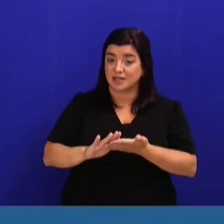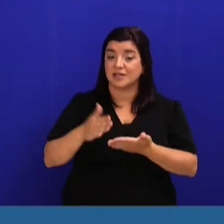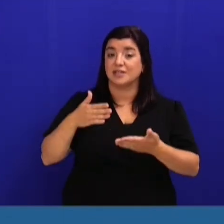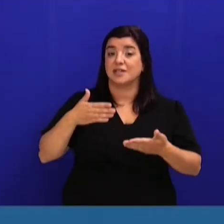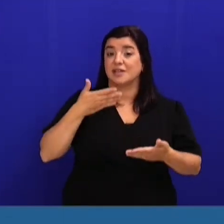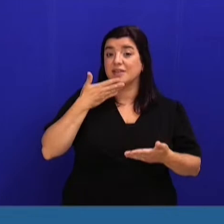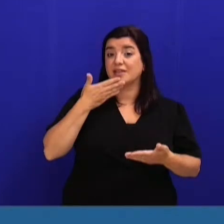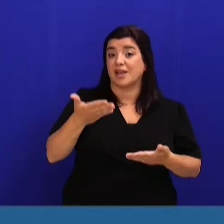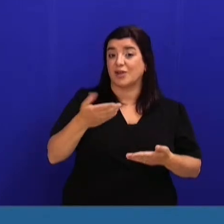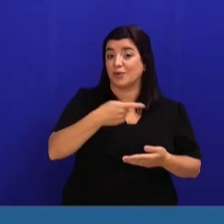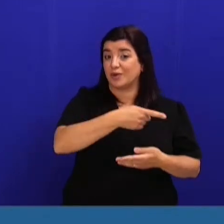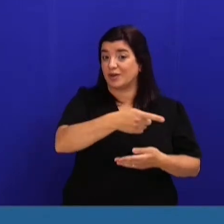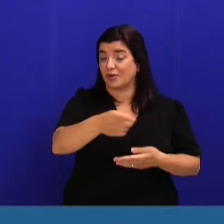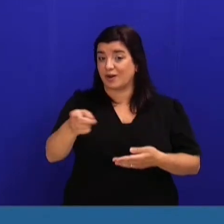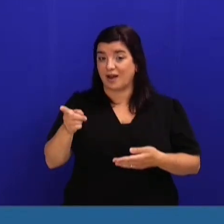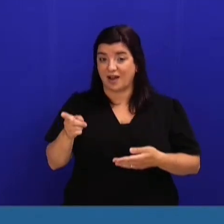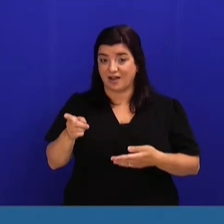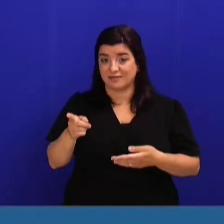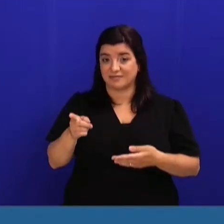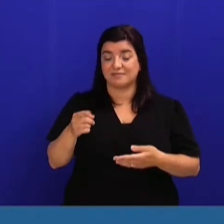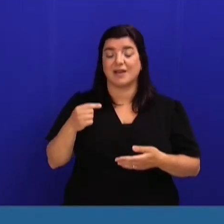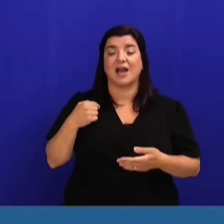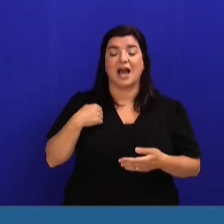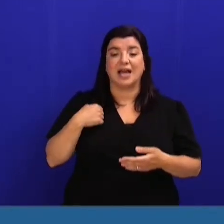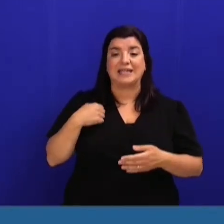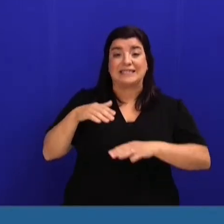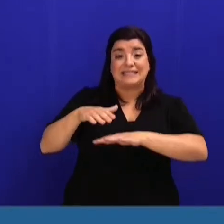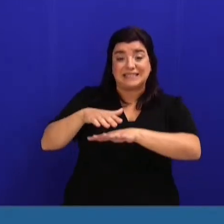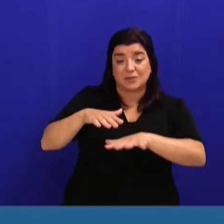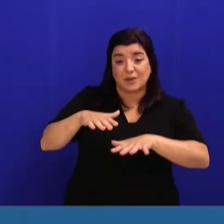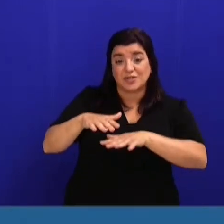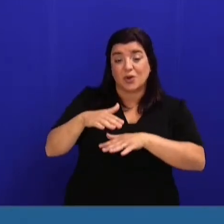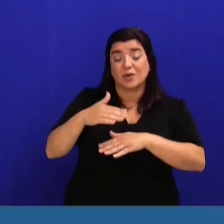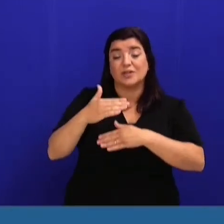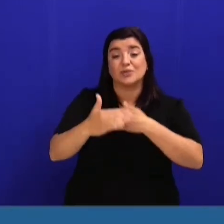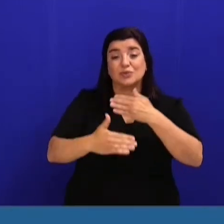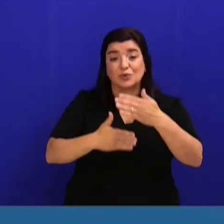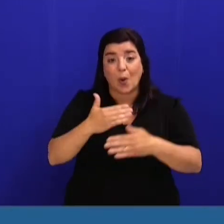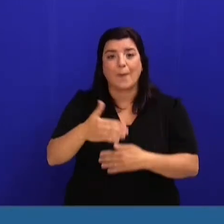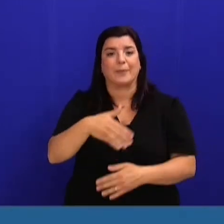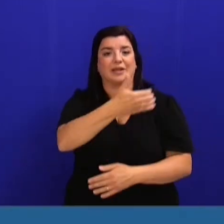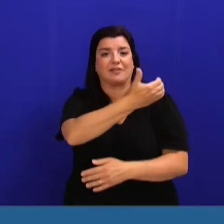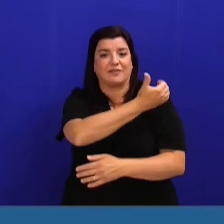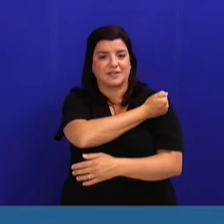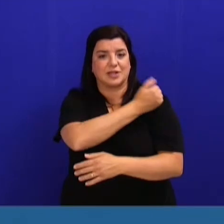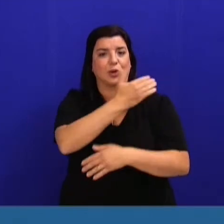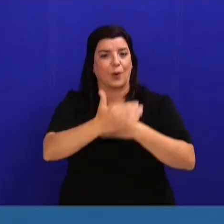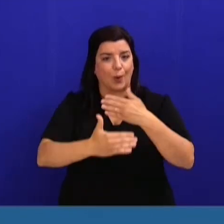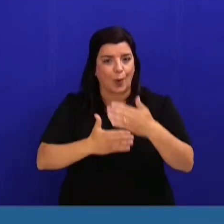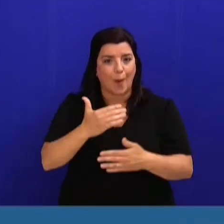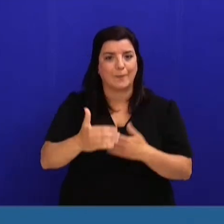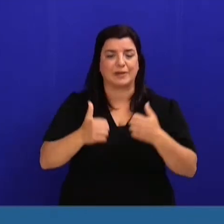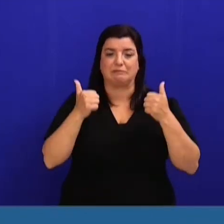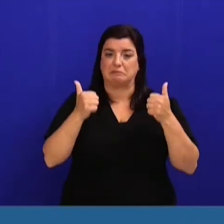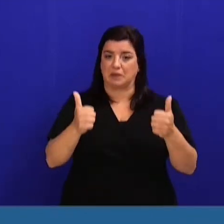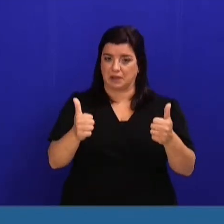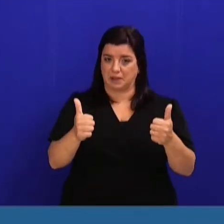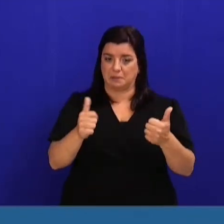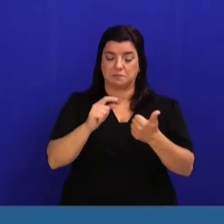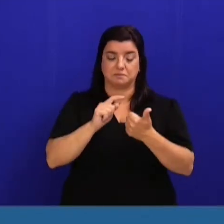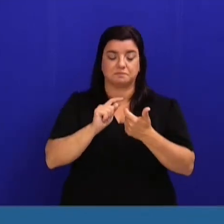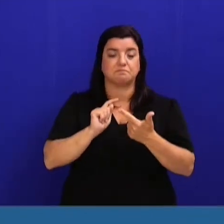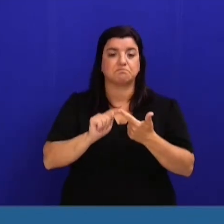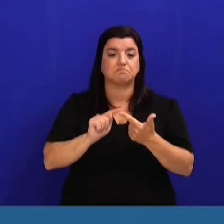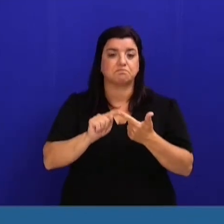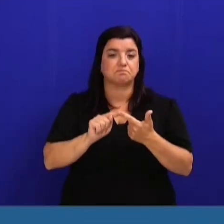kulħadd, nfakkarkom li aħna qegħdin f'sitwazzjoni fejn permezz tat-tilqim it-tilqima għaddej tajjeb qegħdin naraw li